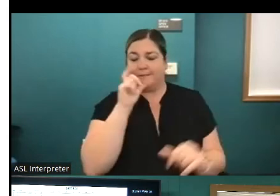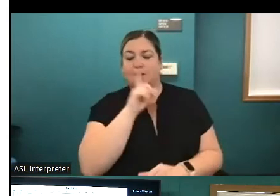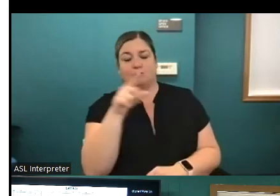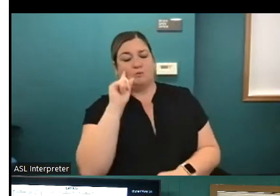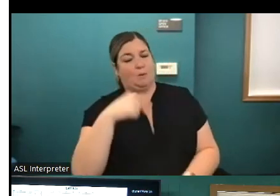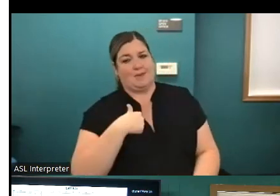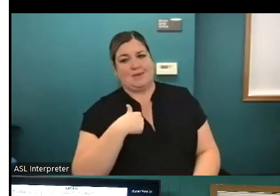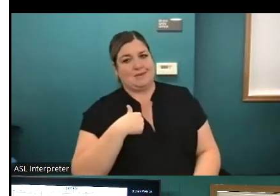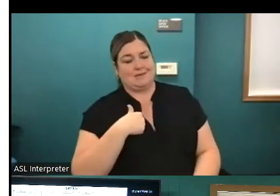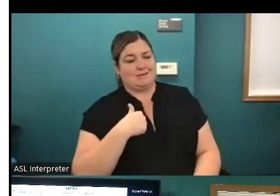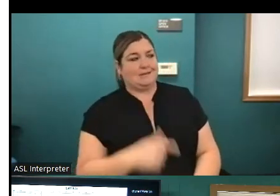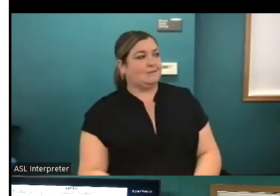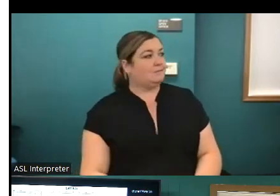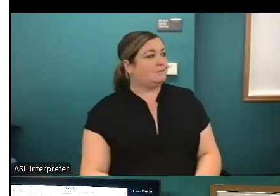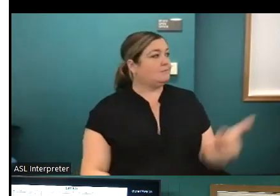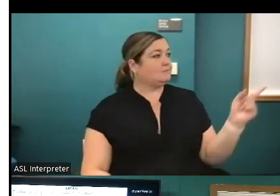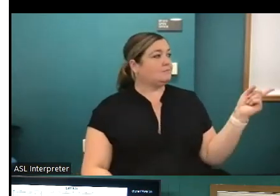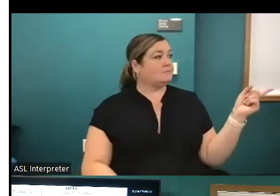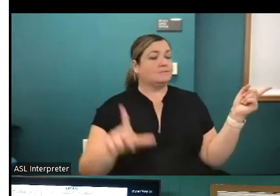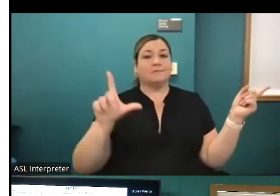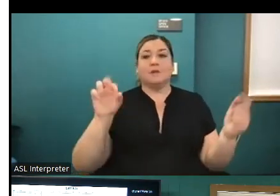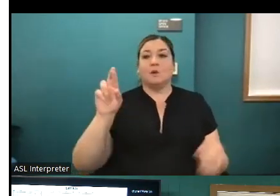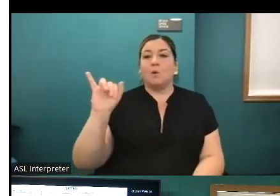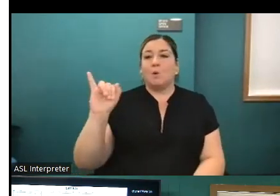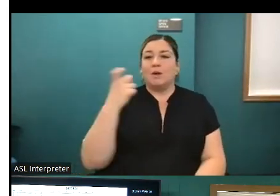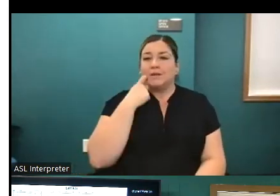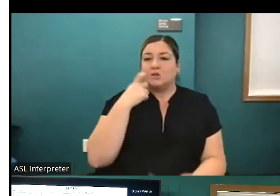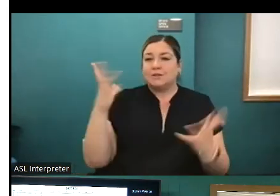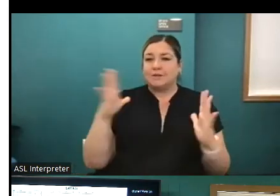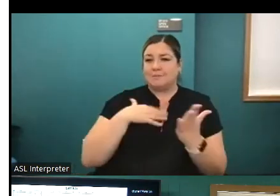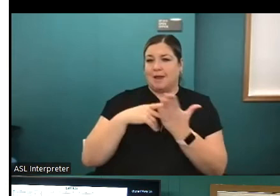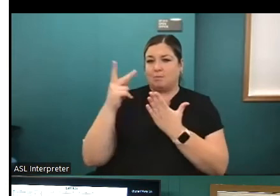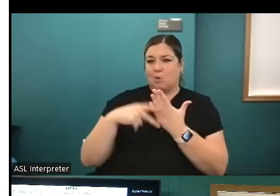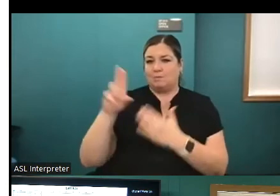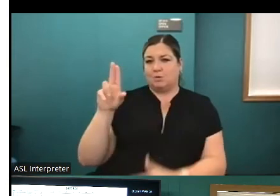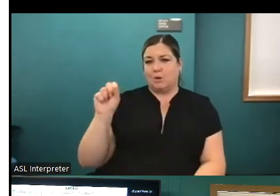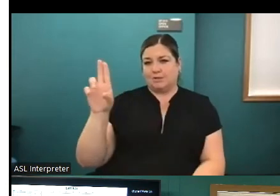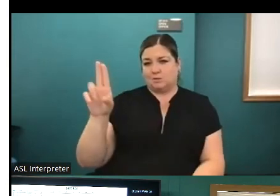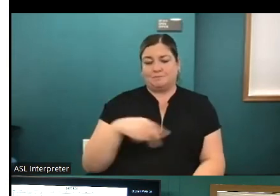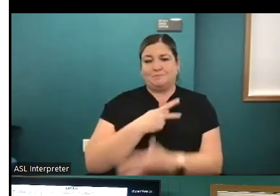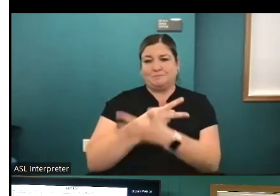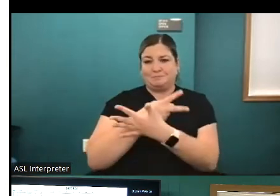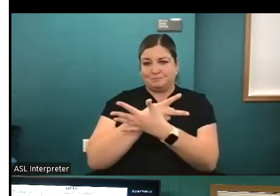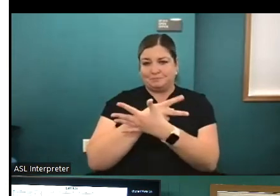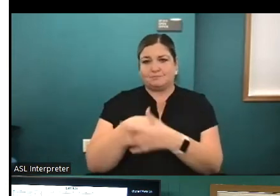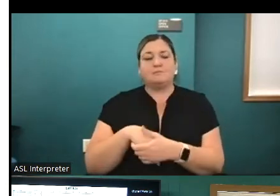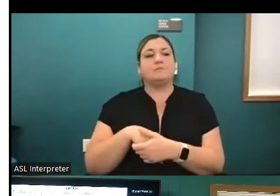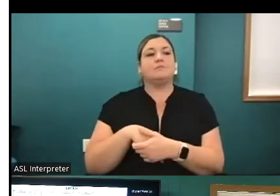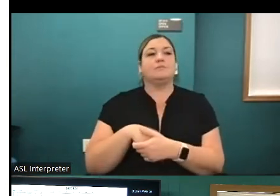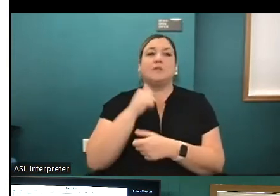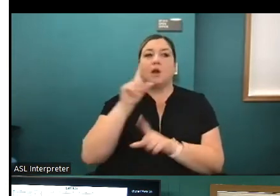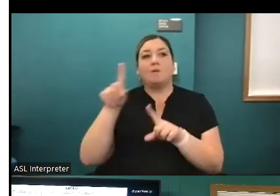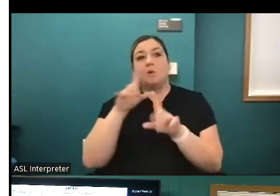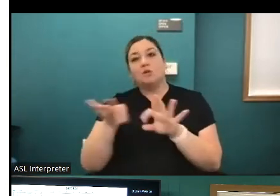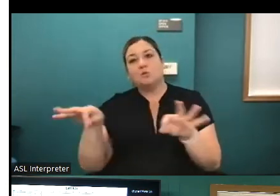Yeah. So I just finished, I don't even remember, my program at USU. I didn't go for the degree because